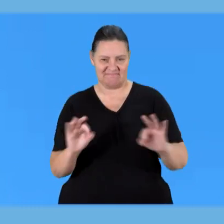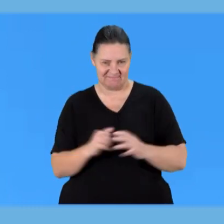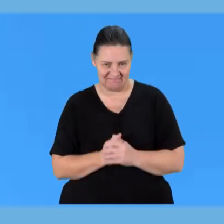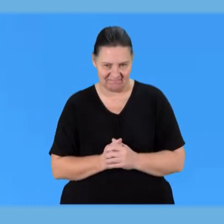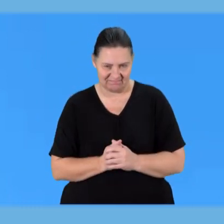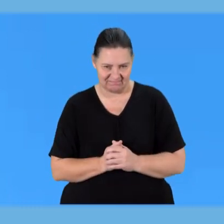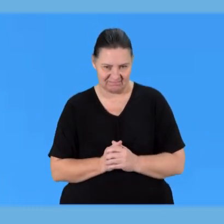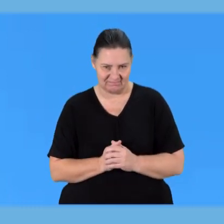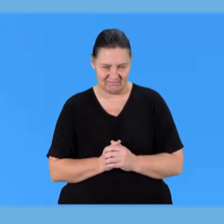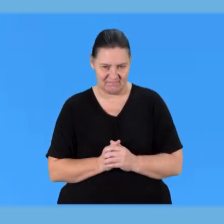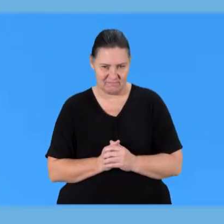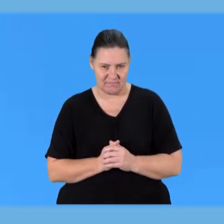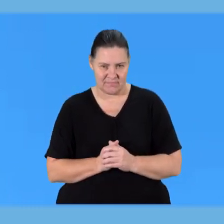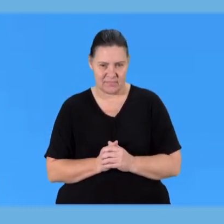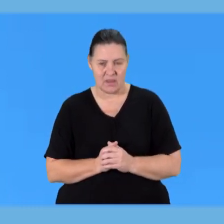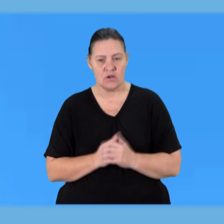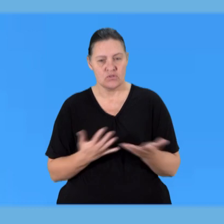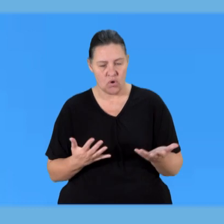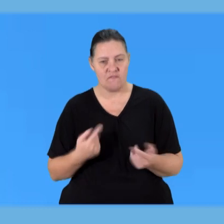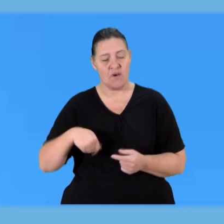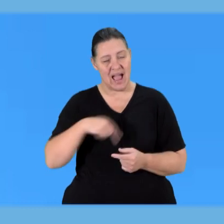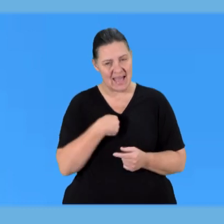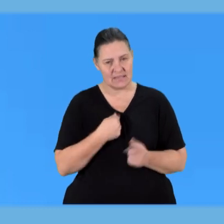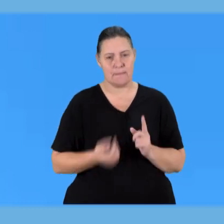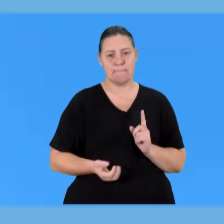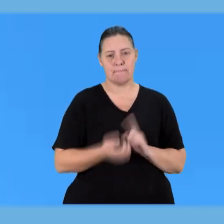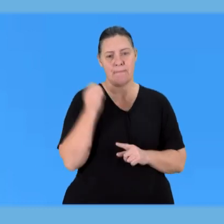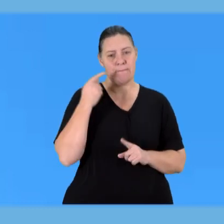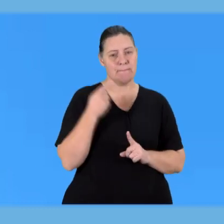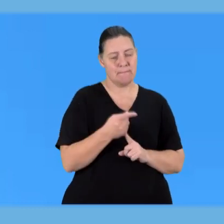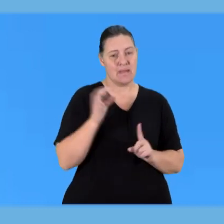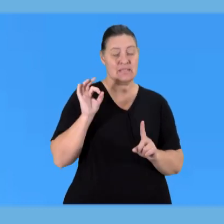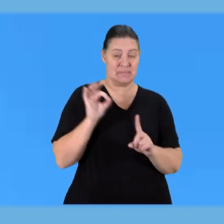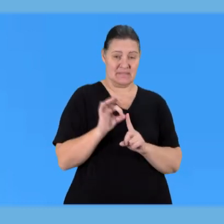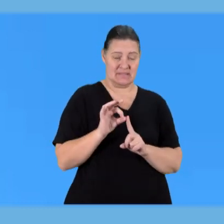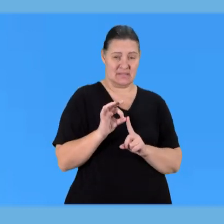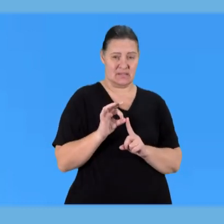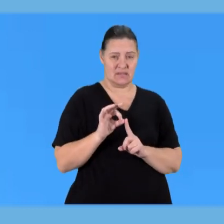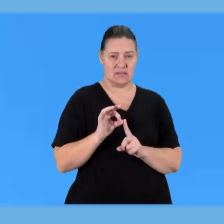are balanced on both sides of the equation. So in order for us to get this particular